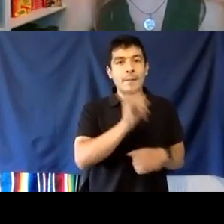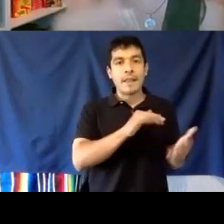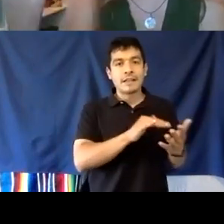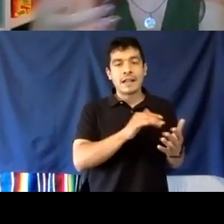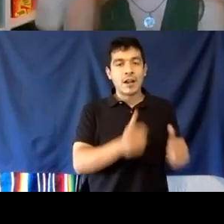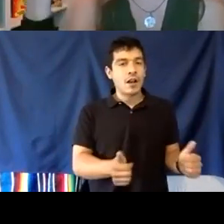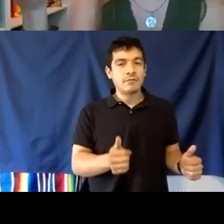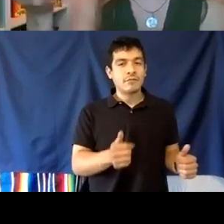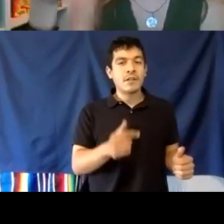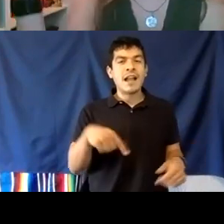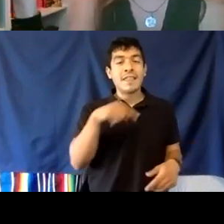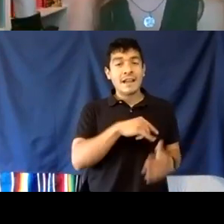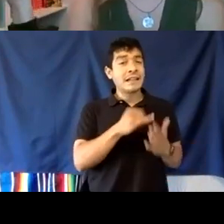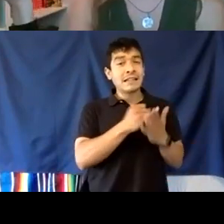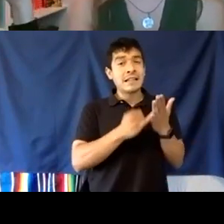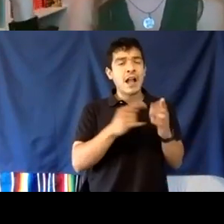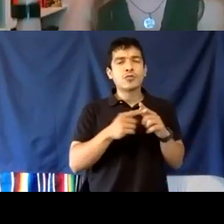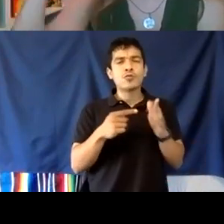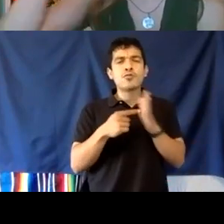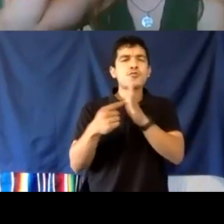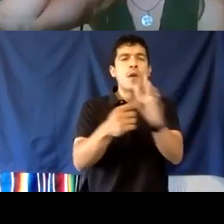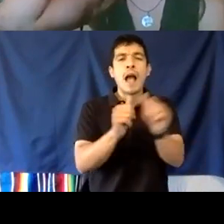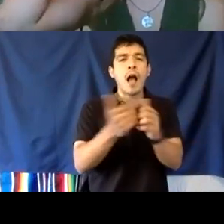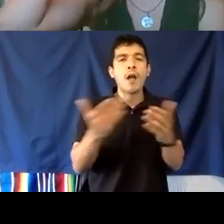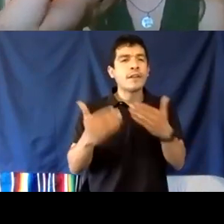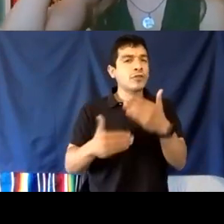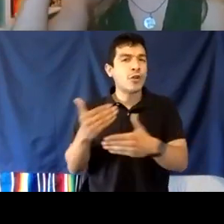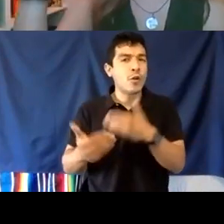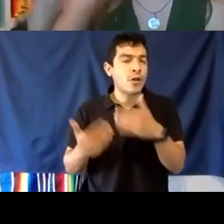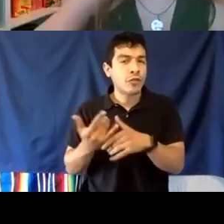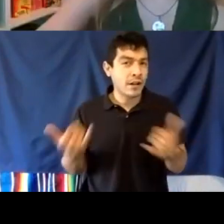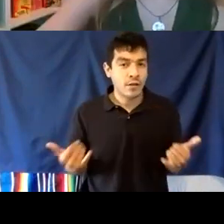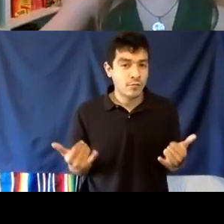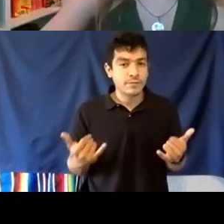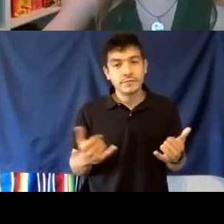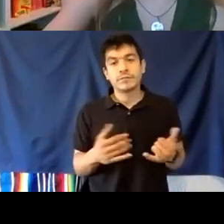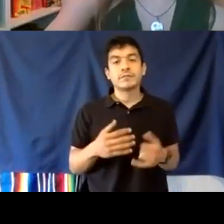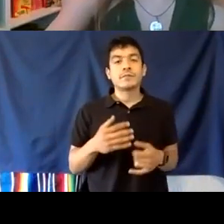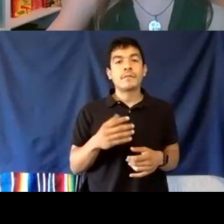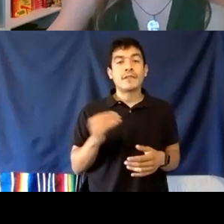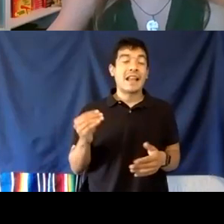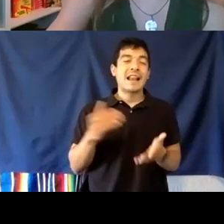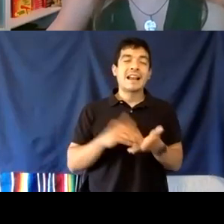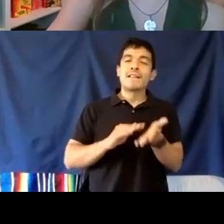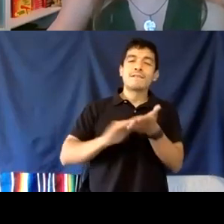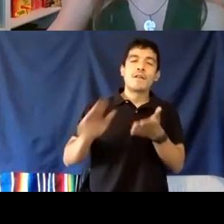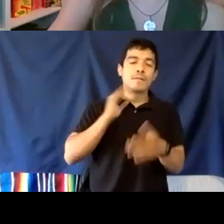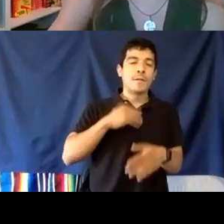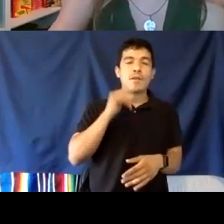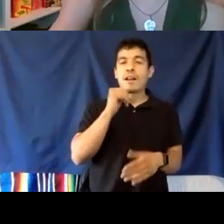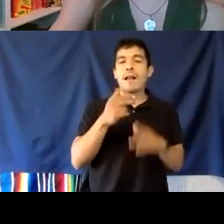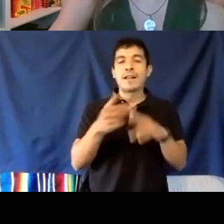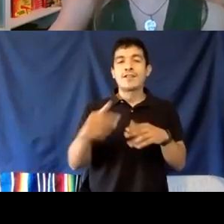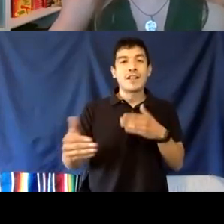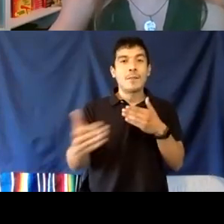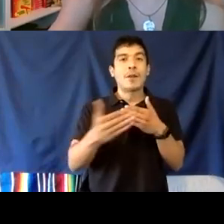to be somewhat of a barometer of how things are going. And forgive me for not mentioning this up close.